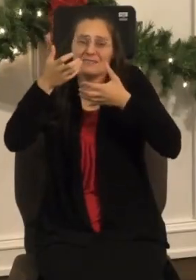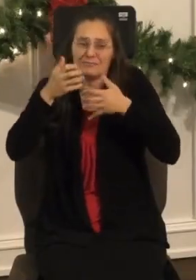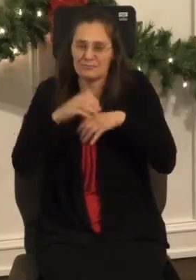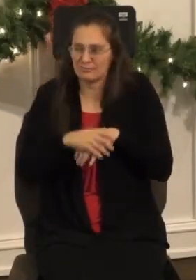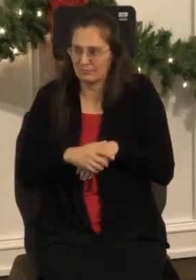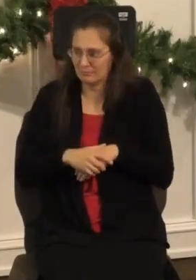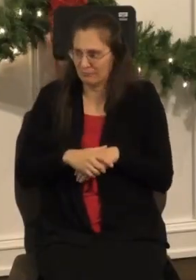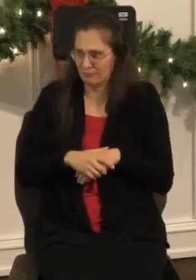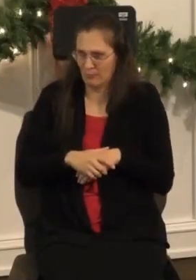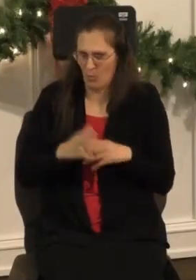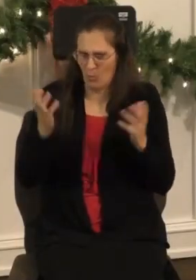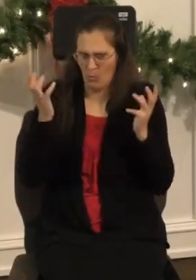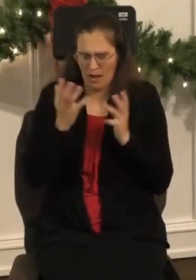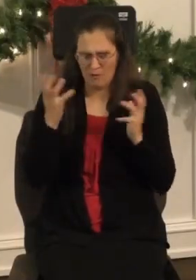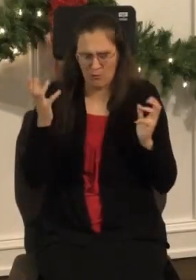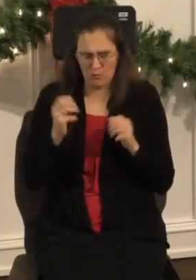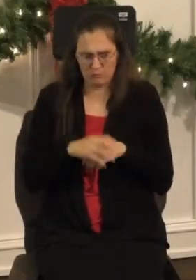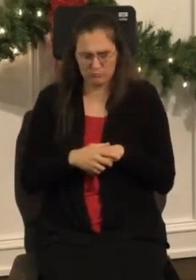Wow.